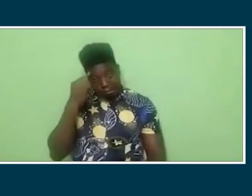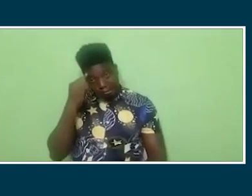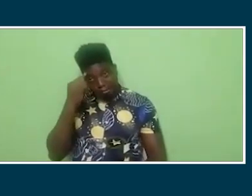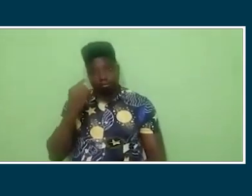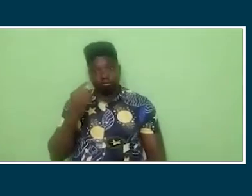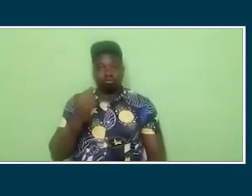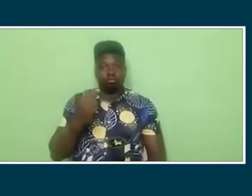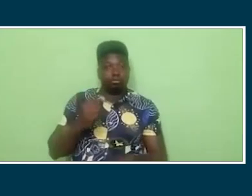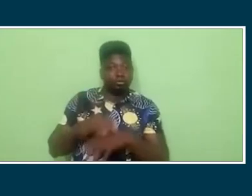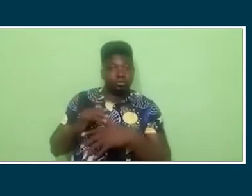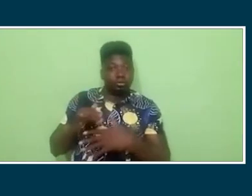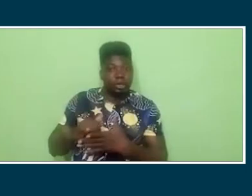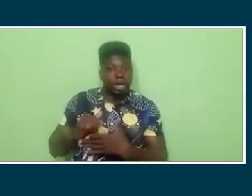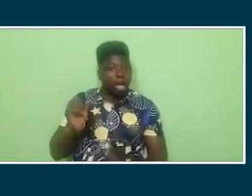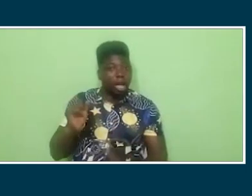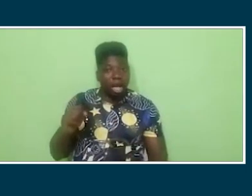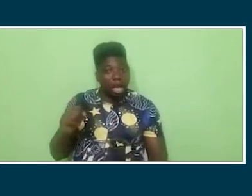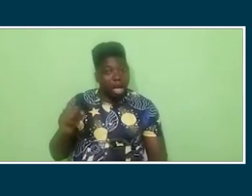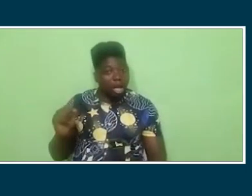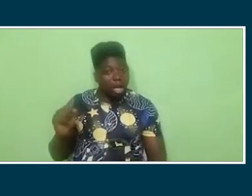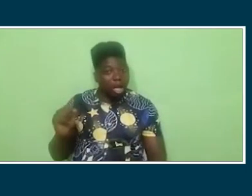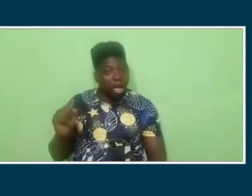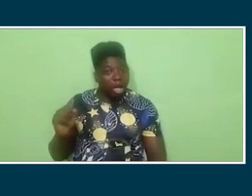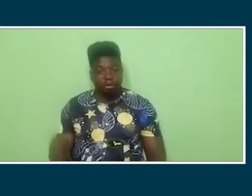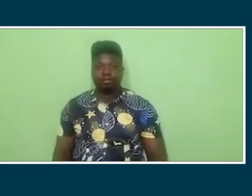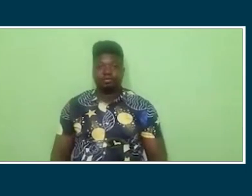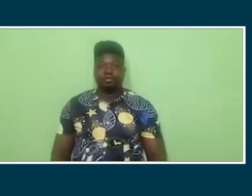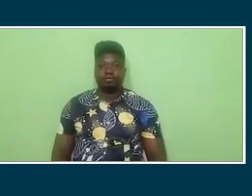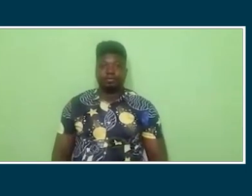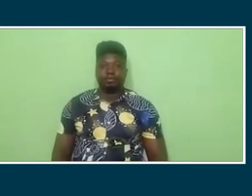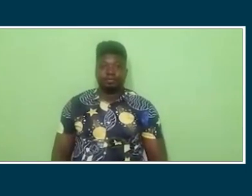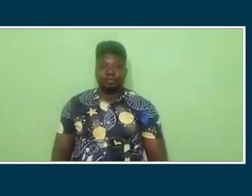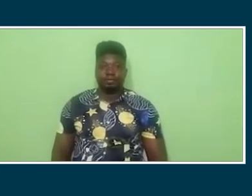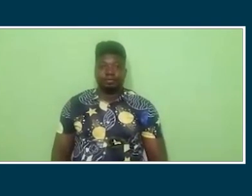Yes. Yes.